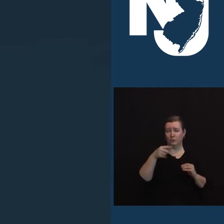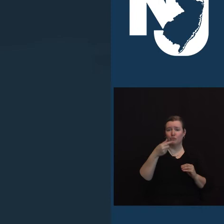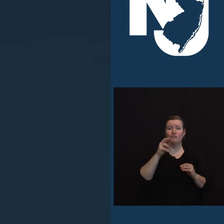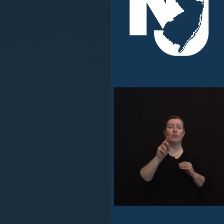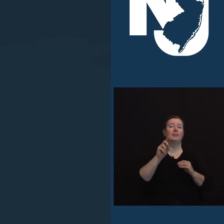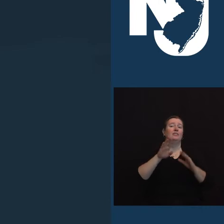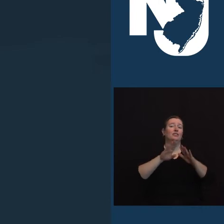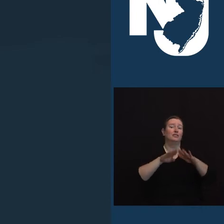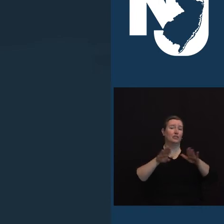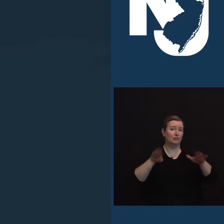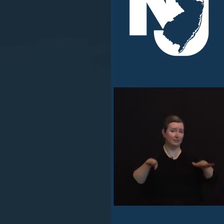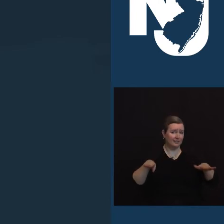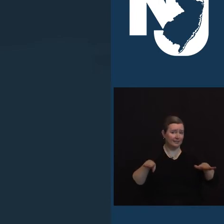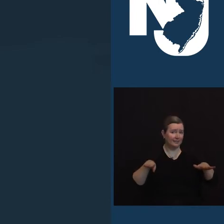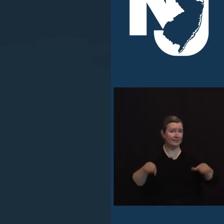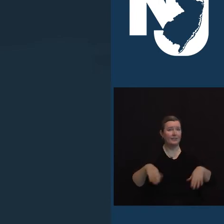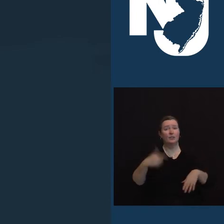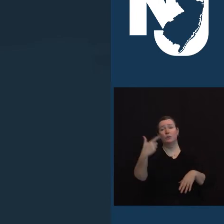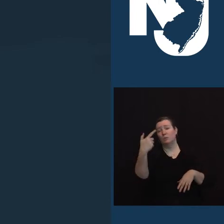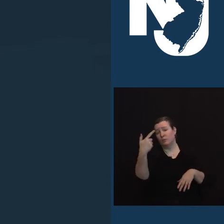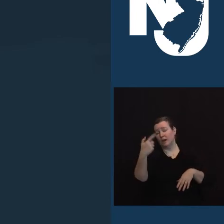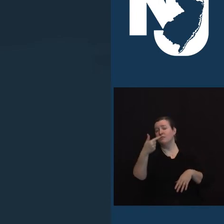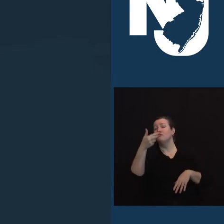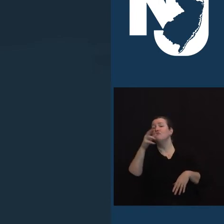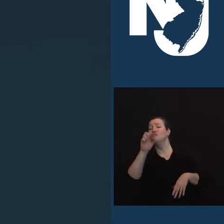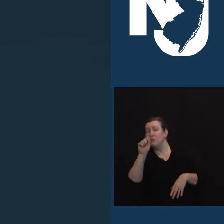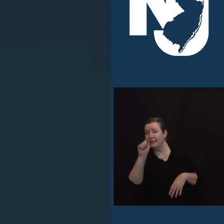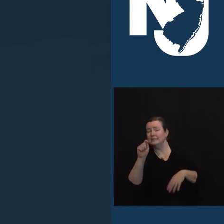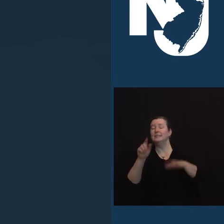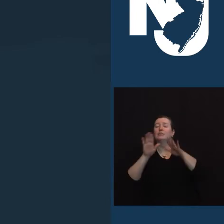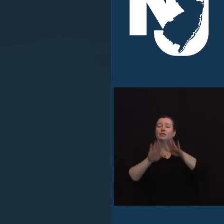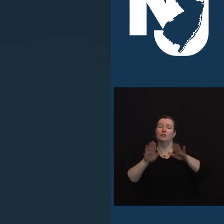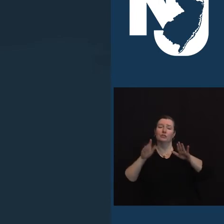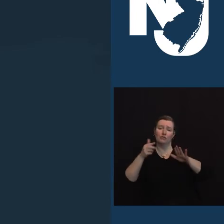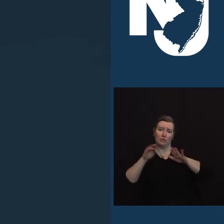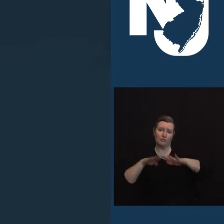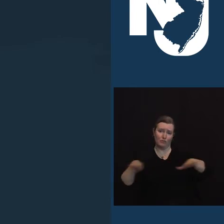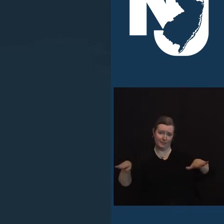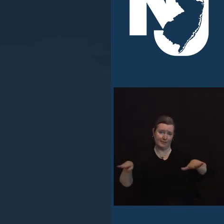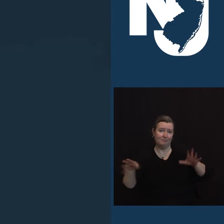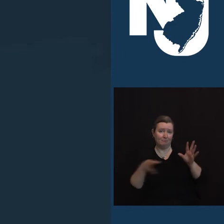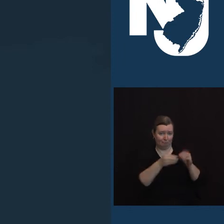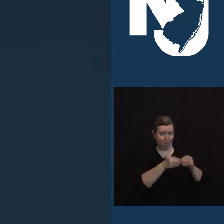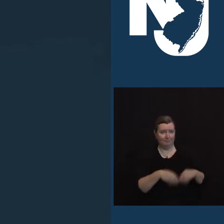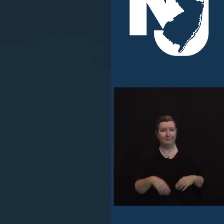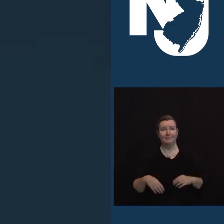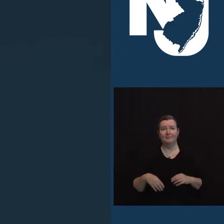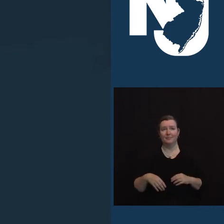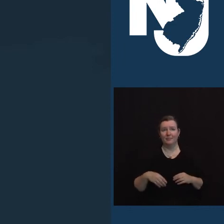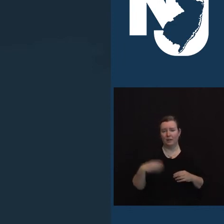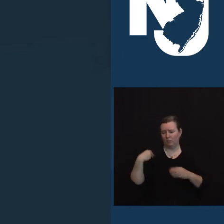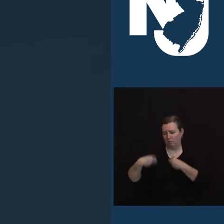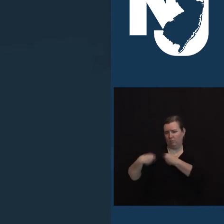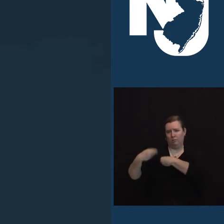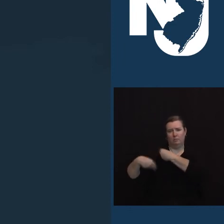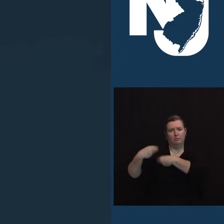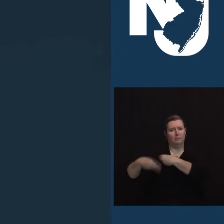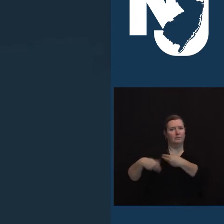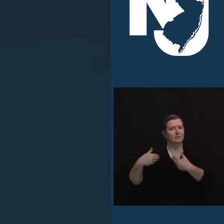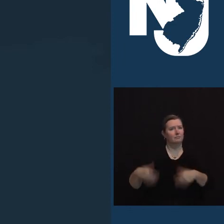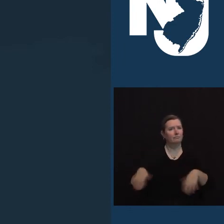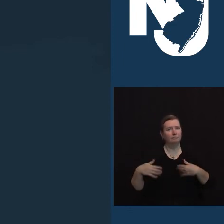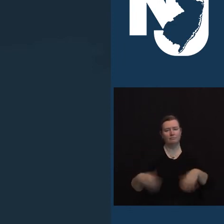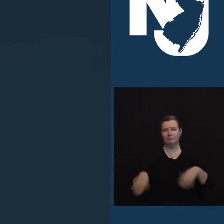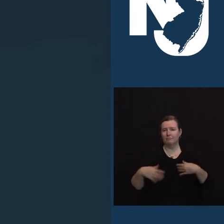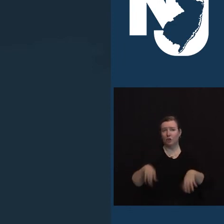21 great-grandchildren. What a legacy, what a family. We cannot imagine the pain of losing one parent to this pandemic, let alone both,